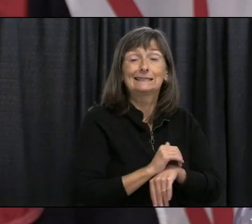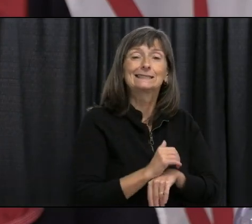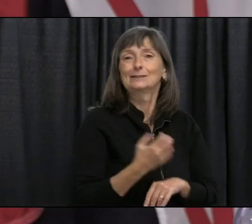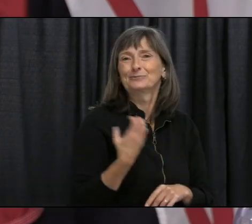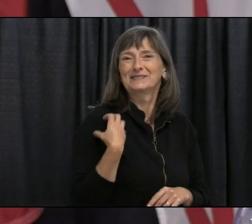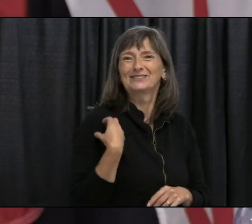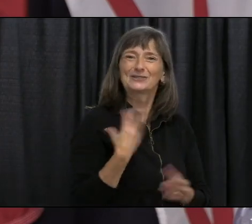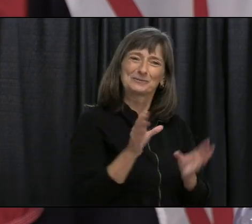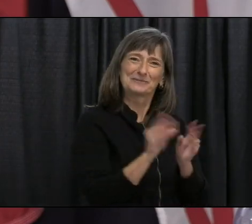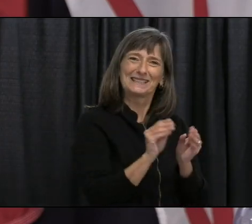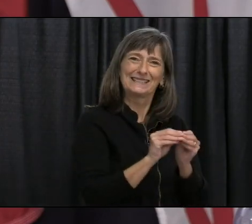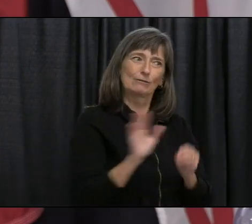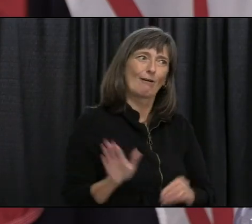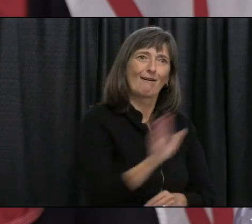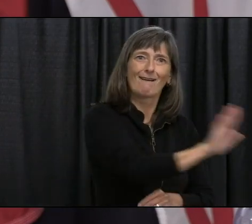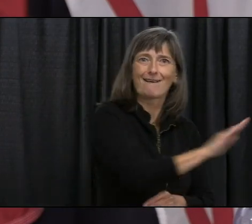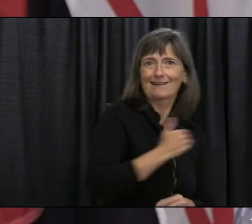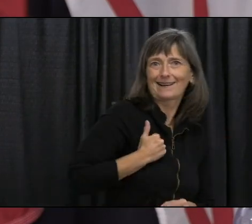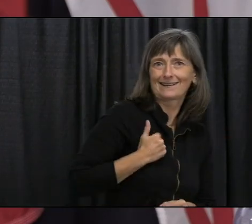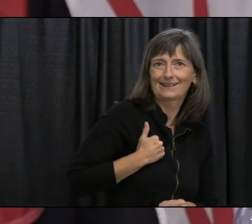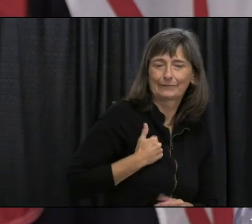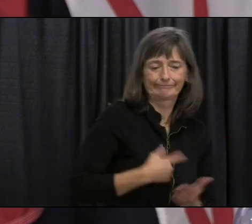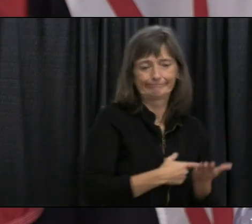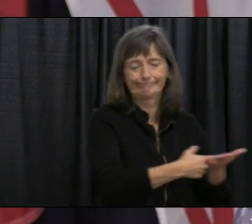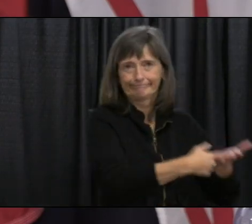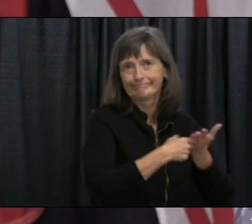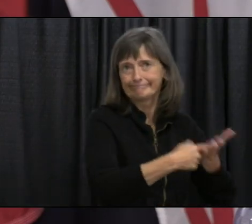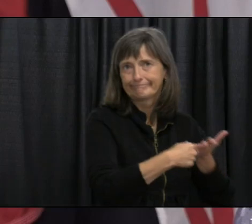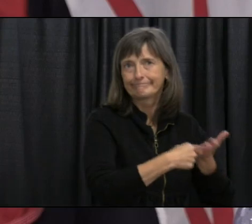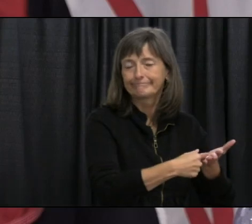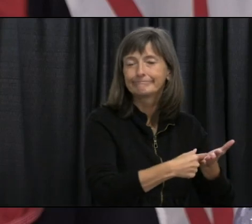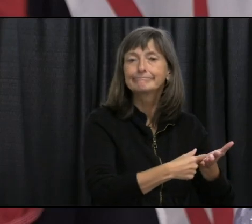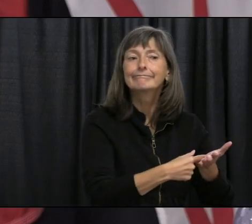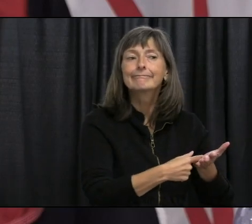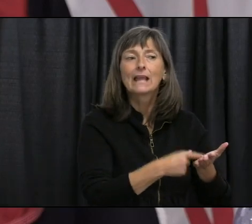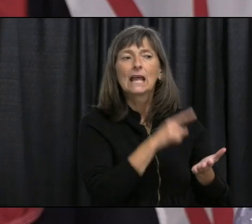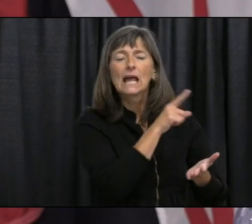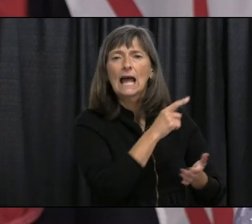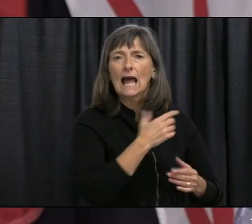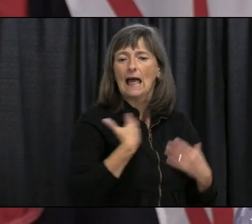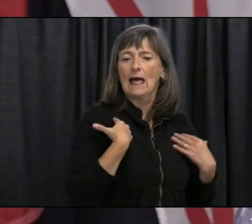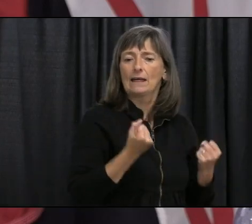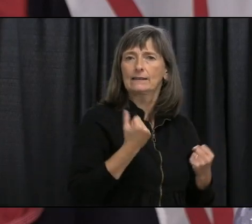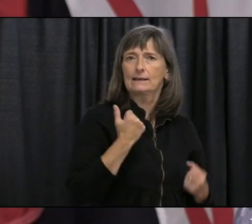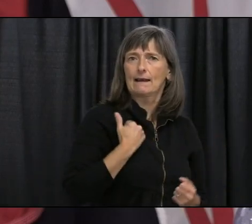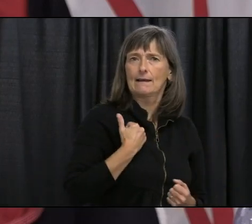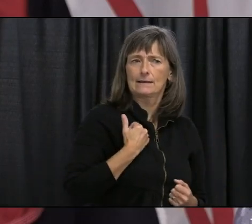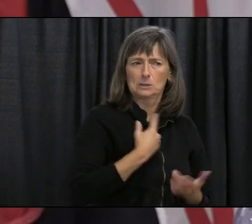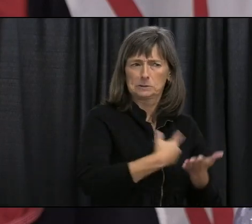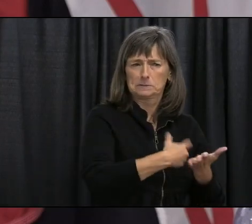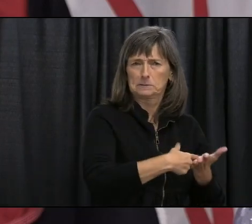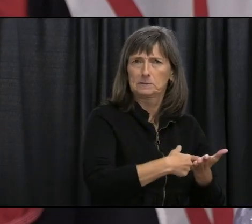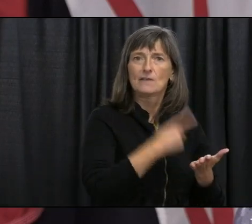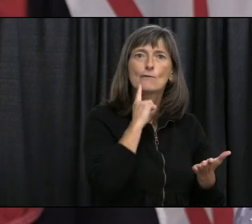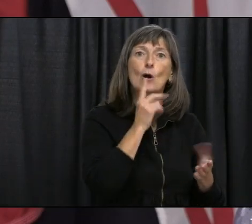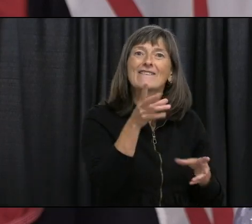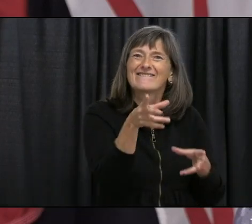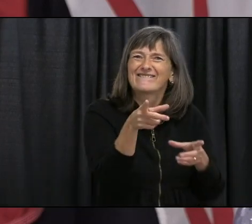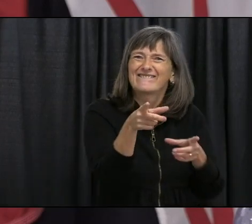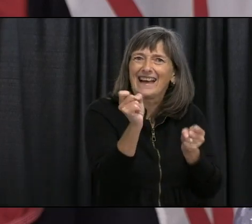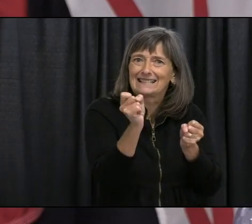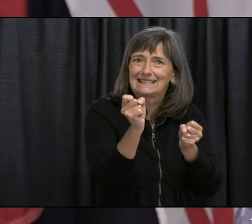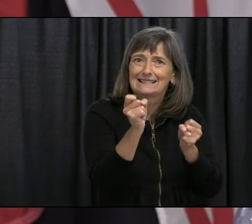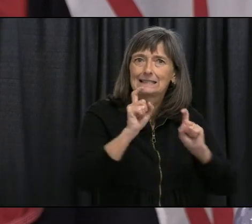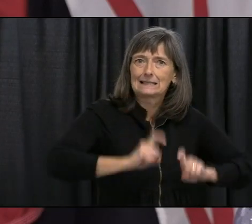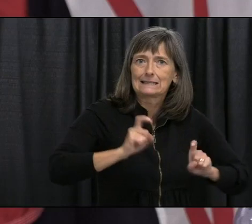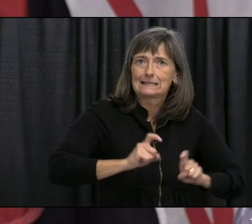Minister's federal, provincial, territorial discussion was where Health Canada was around rapid testing. There